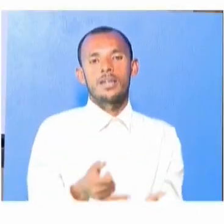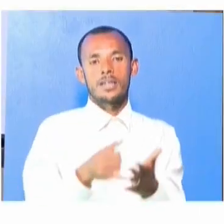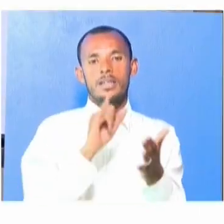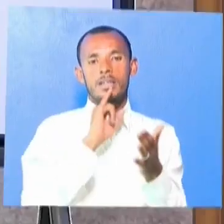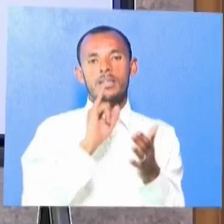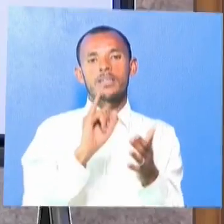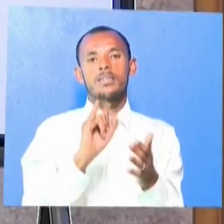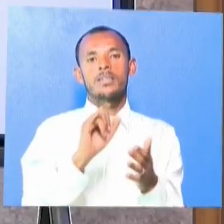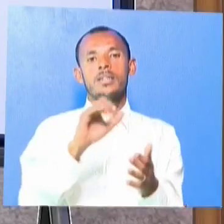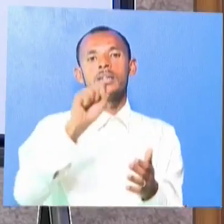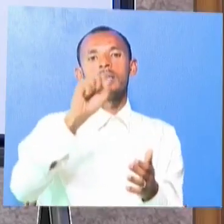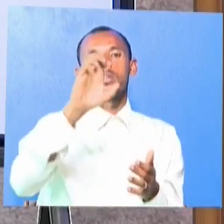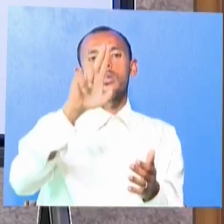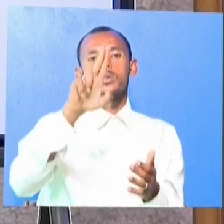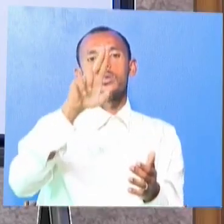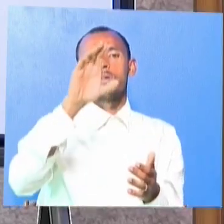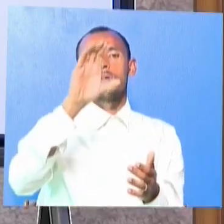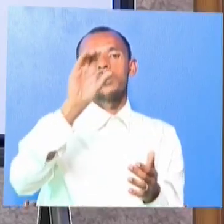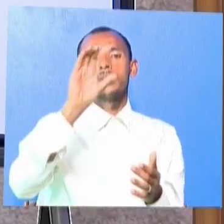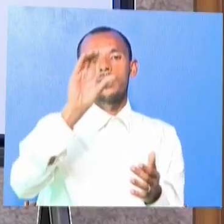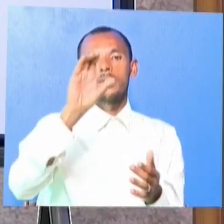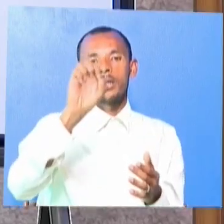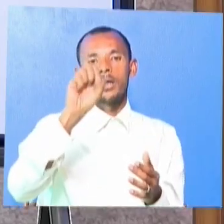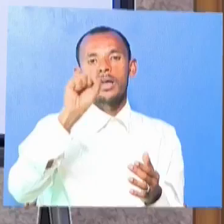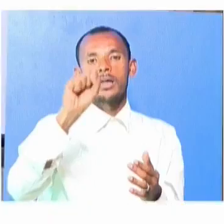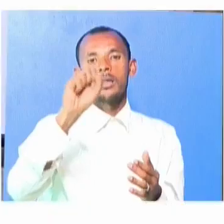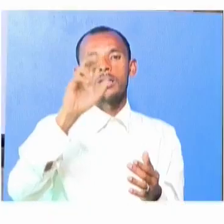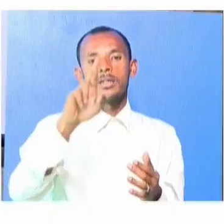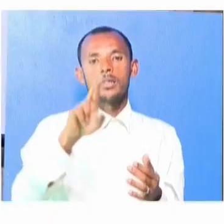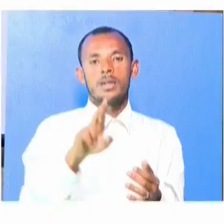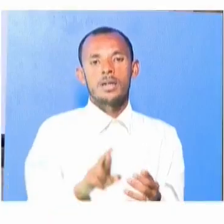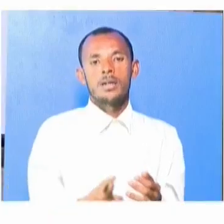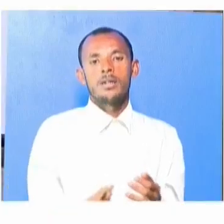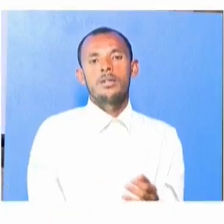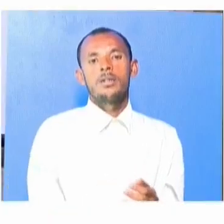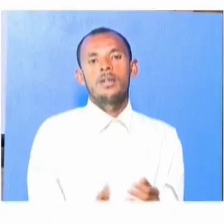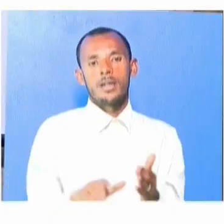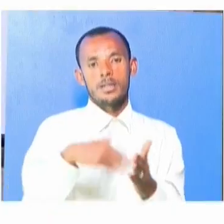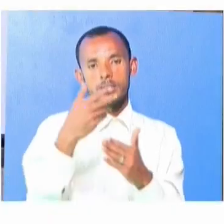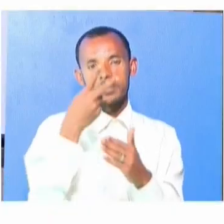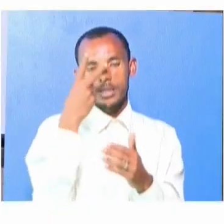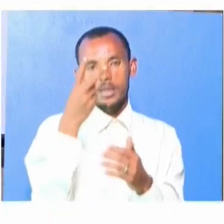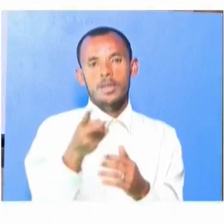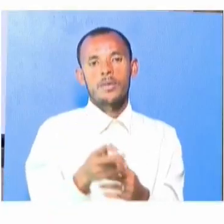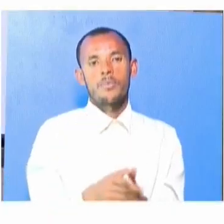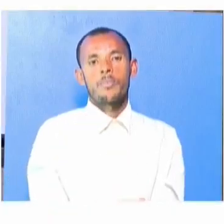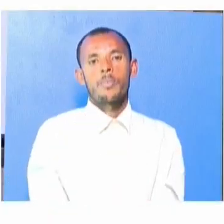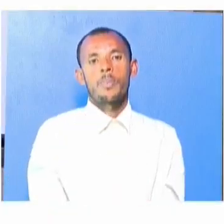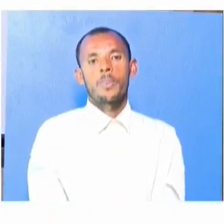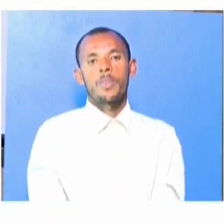of 9 is 10. Let's proceed.